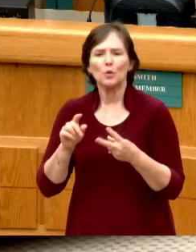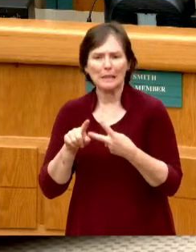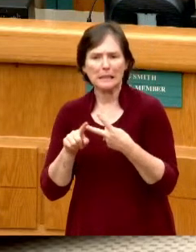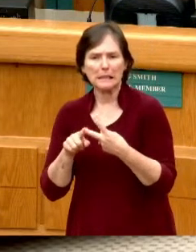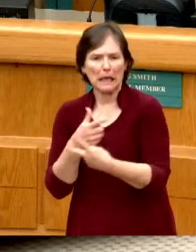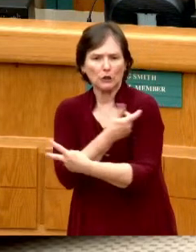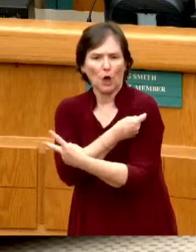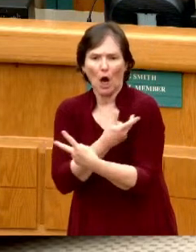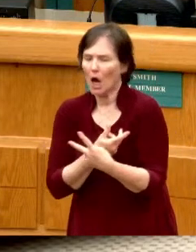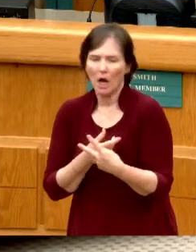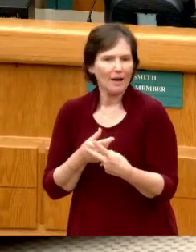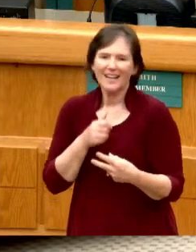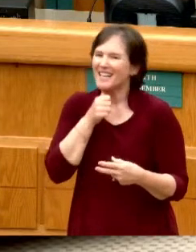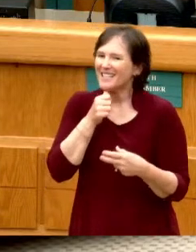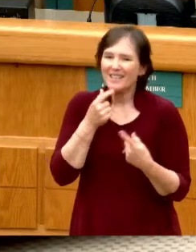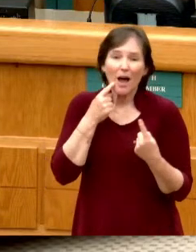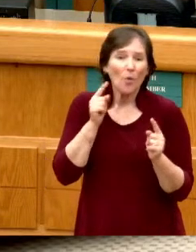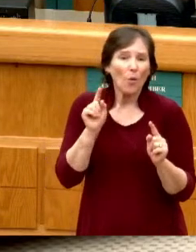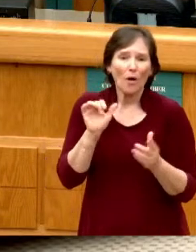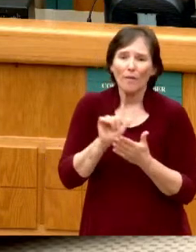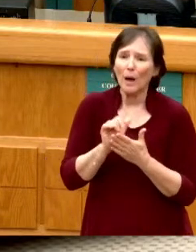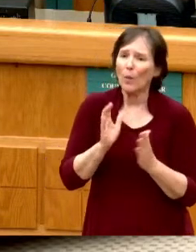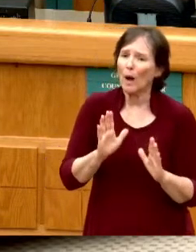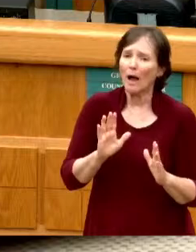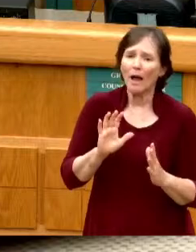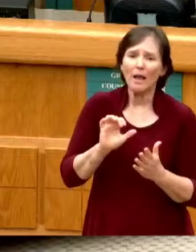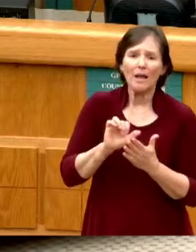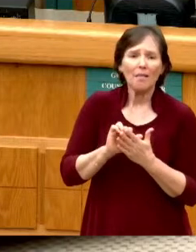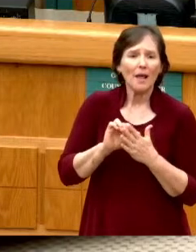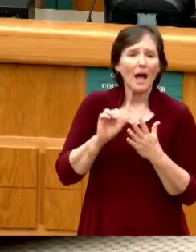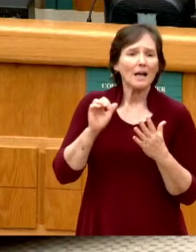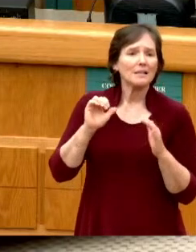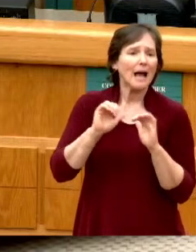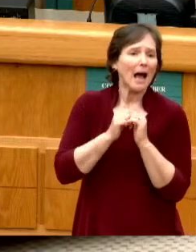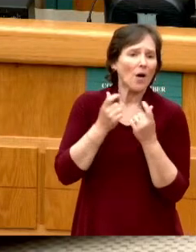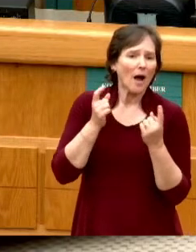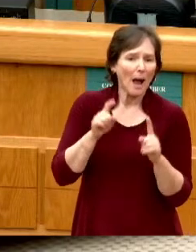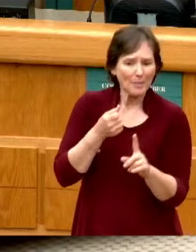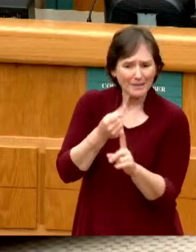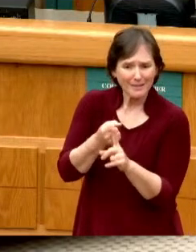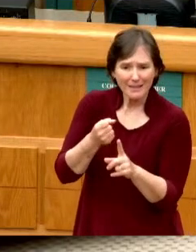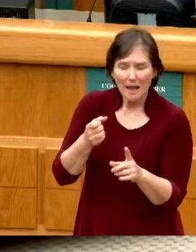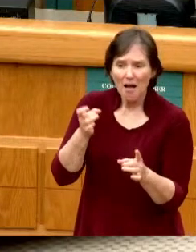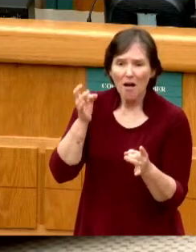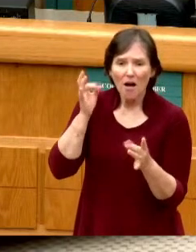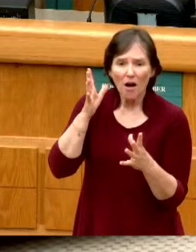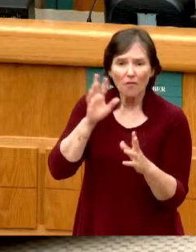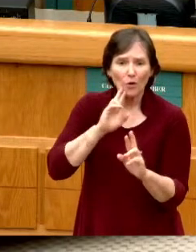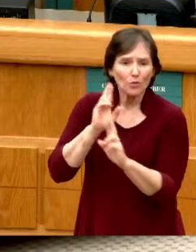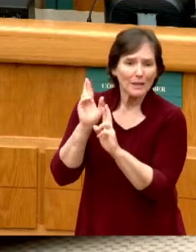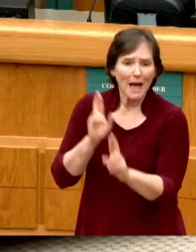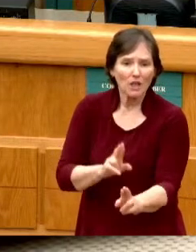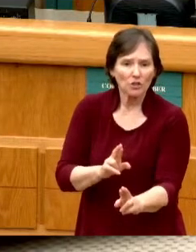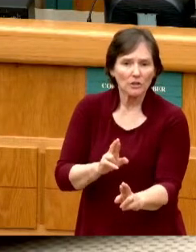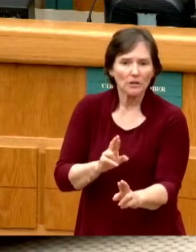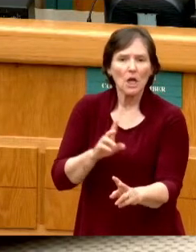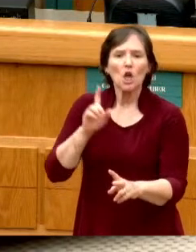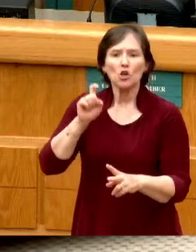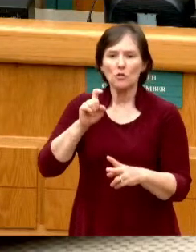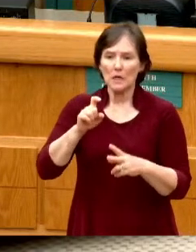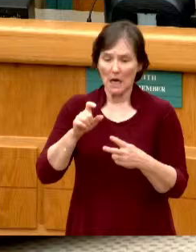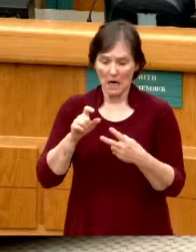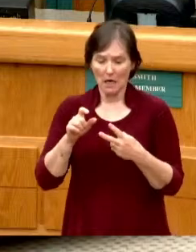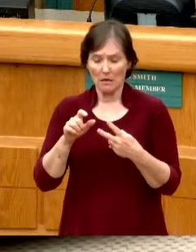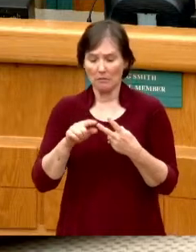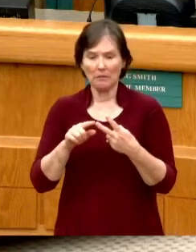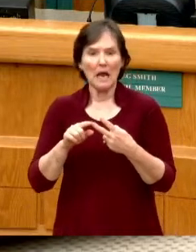work that way, and that's how you end up with adverse reactions. At least 30 days. It could be a little longer. It could be 40